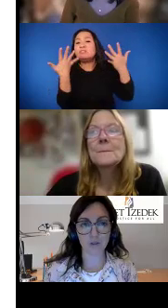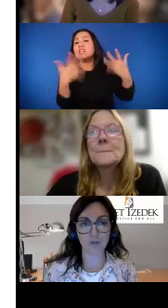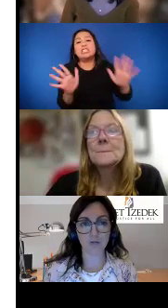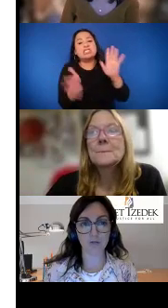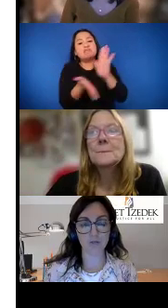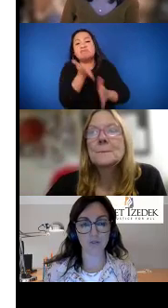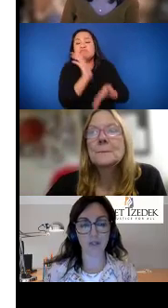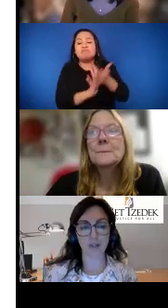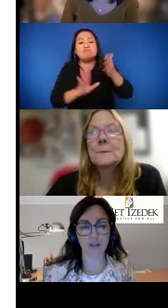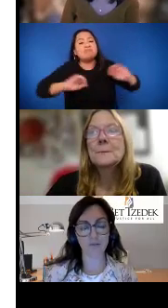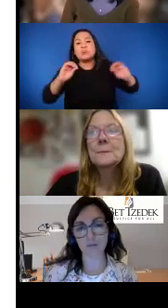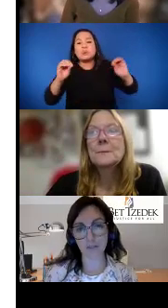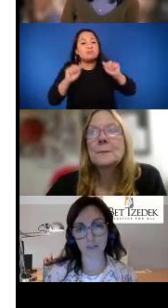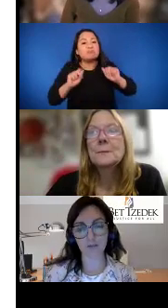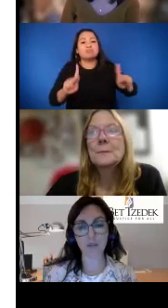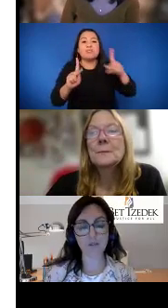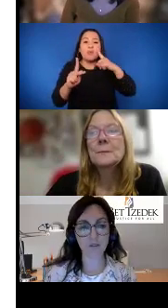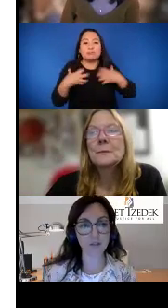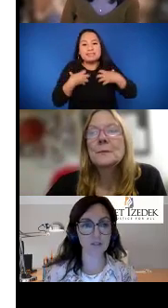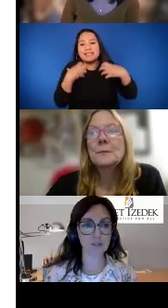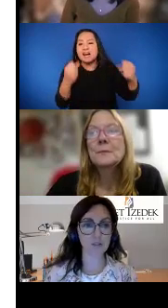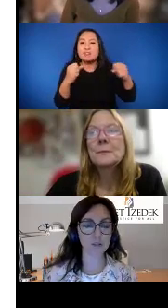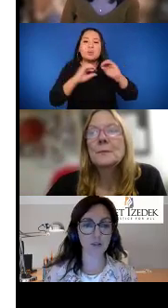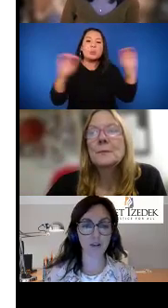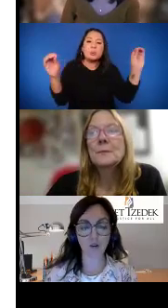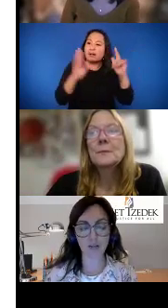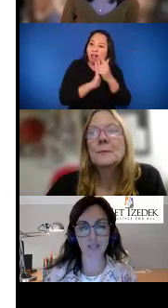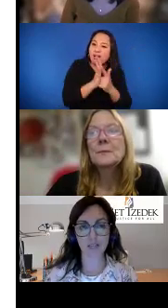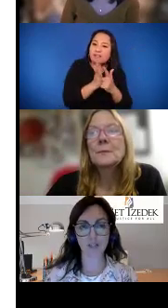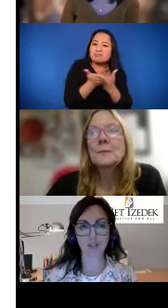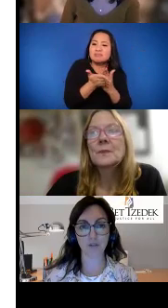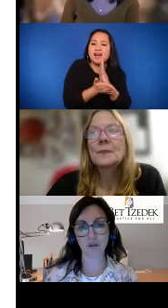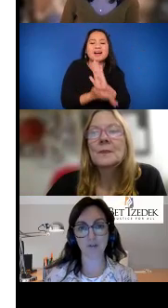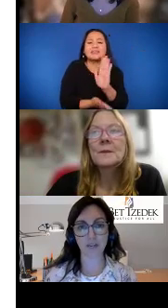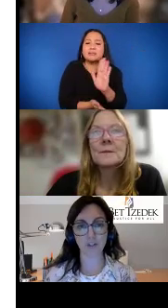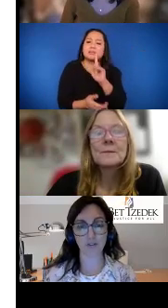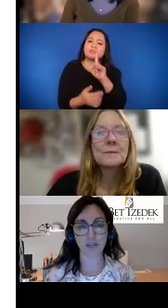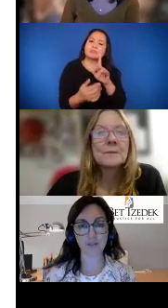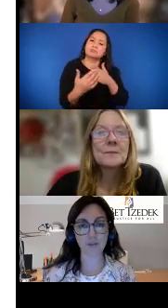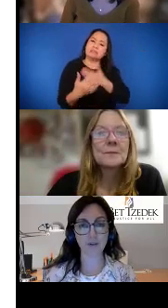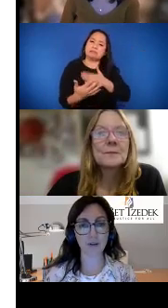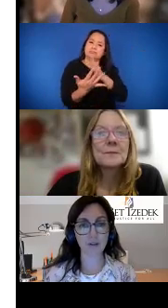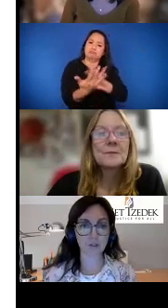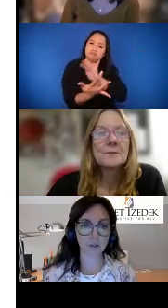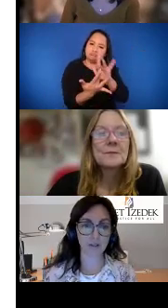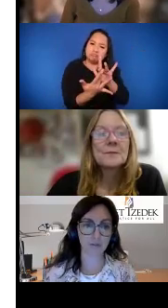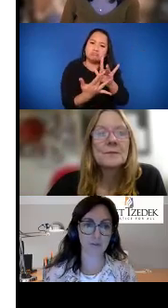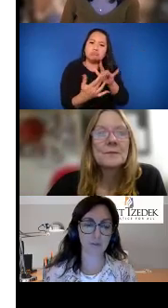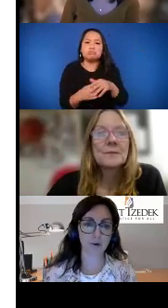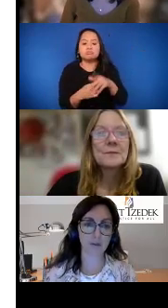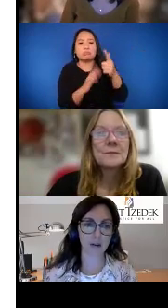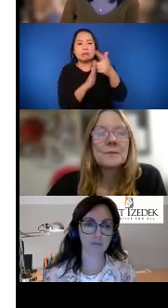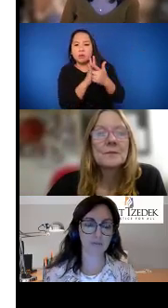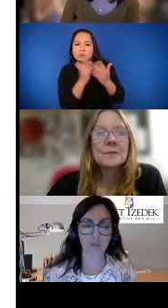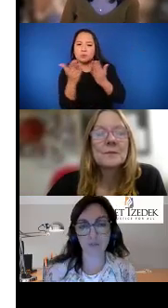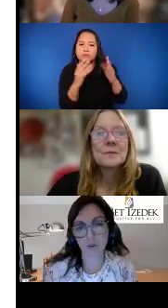out to a legal services organization or a financial counselor to talk a little bit